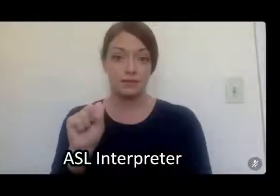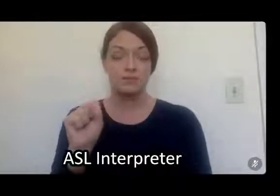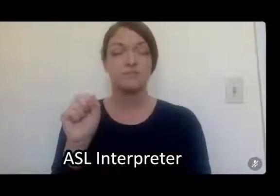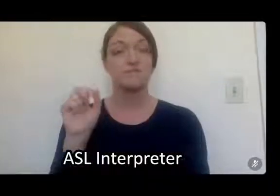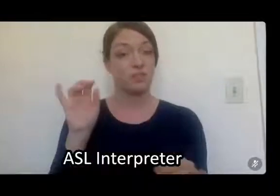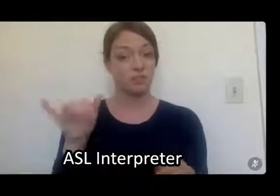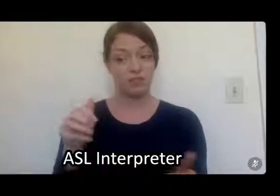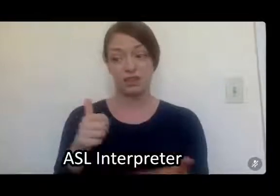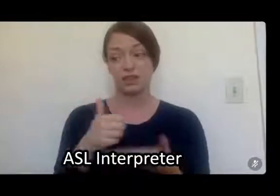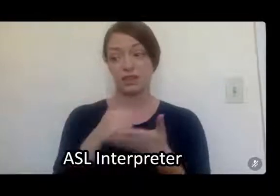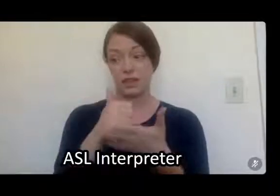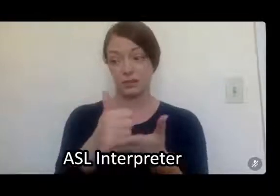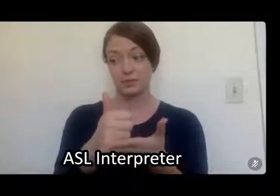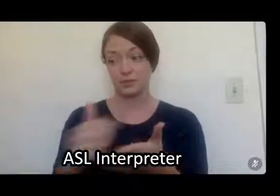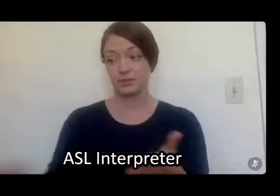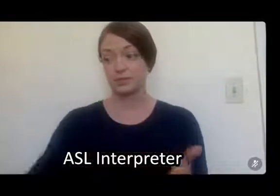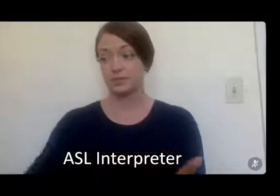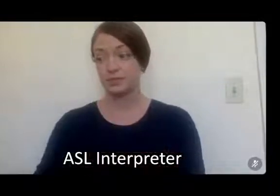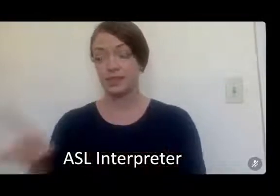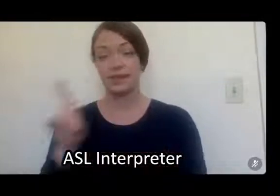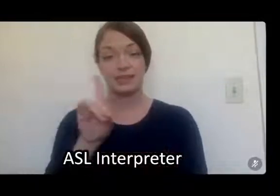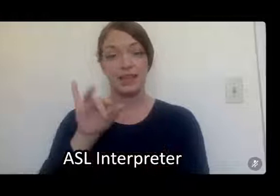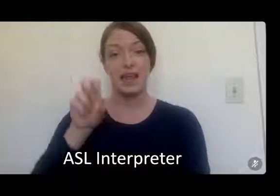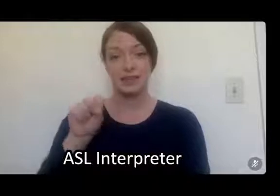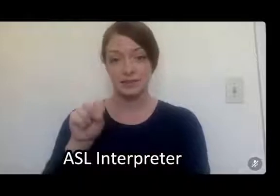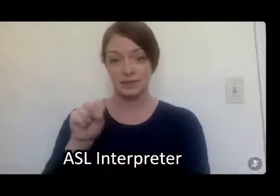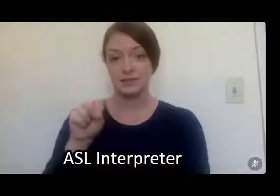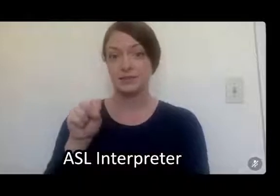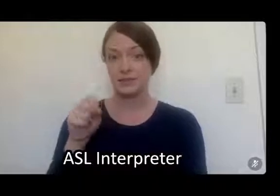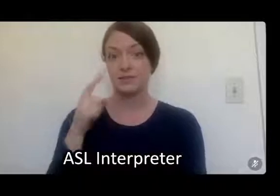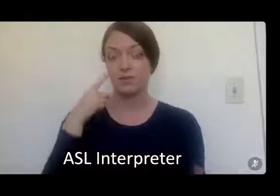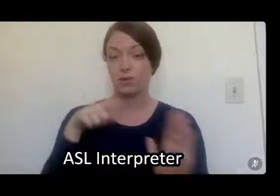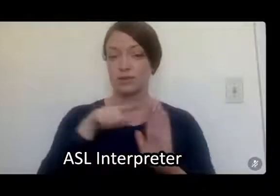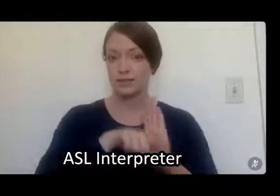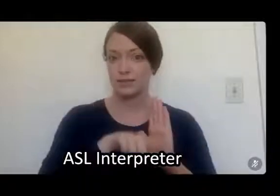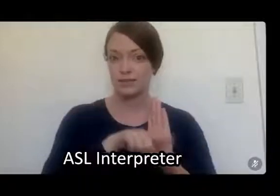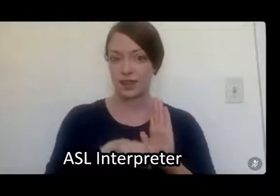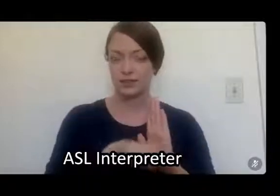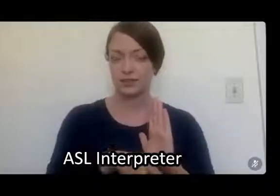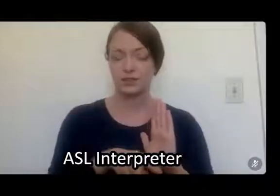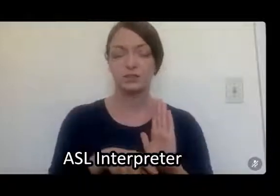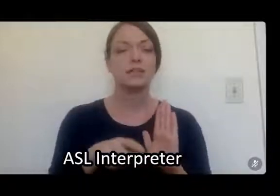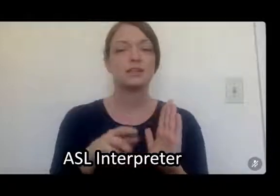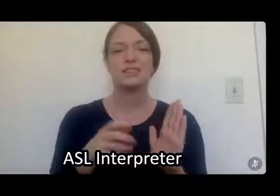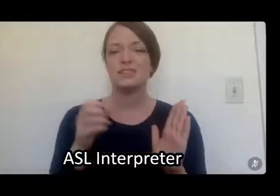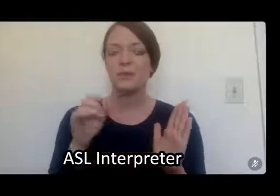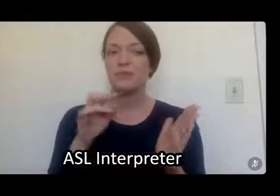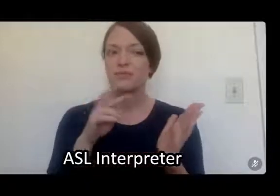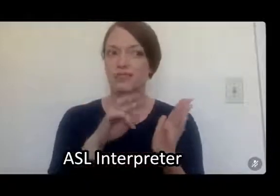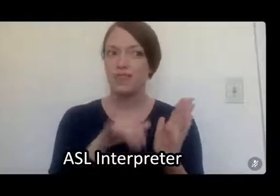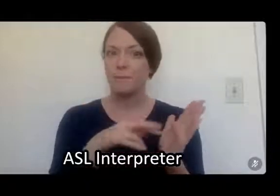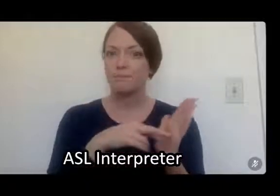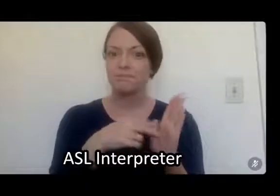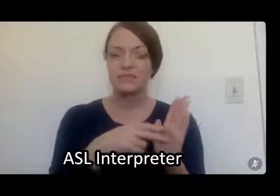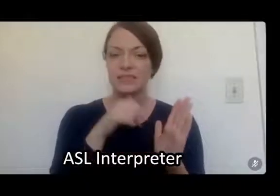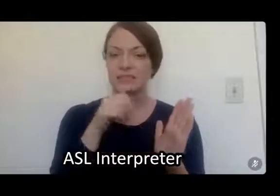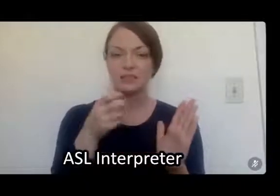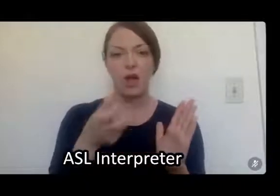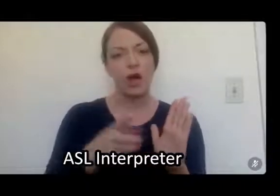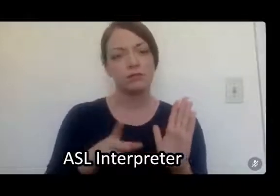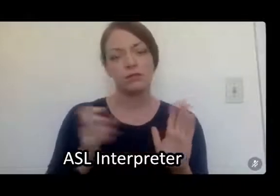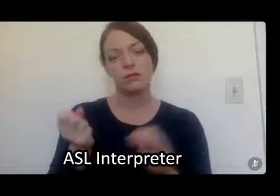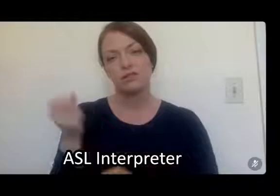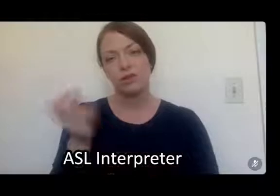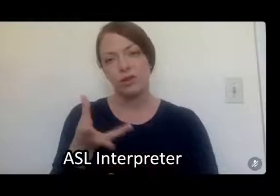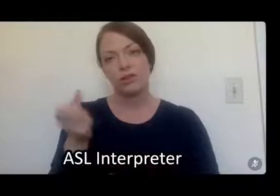helpful instead of having to type the command to roll twice. That's fantastic. Yeah, there's tons